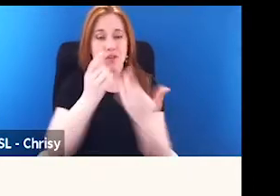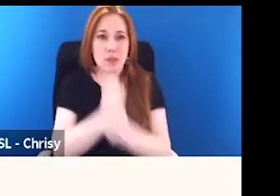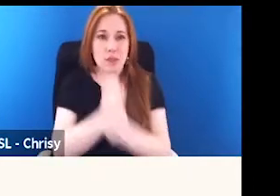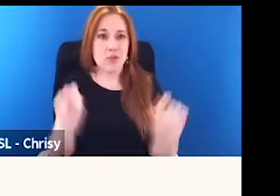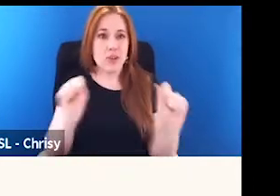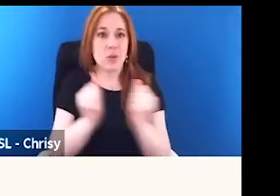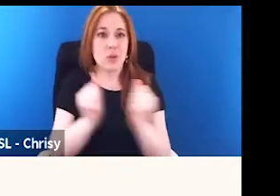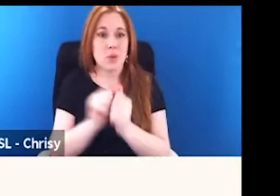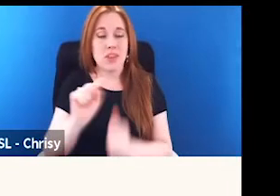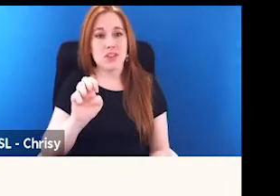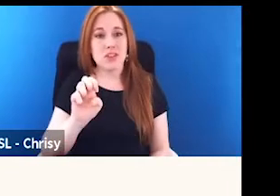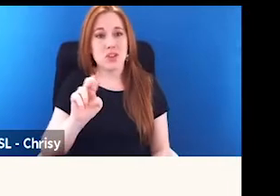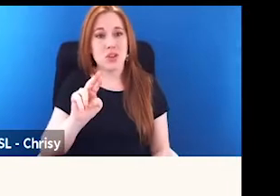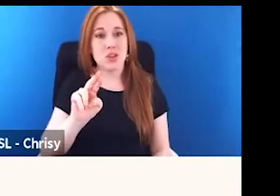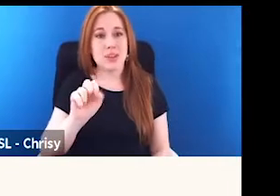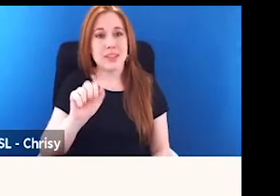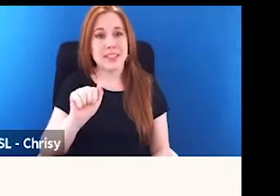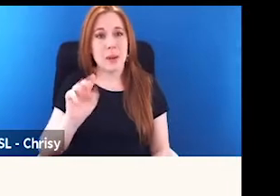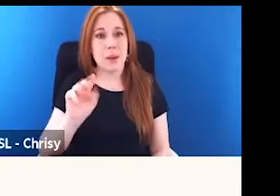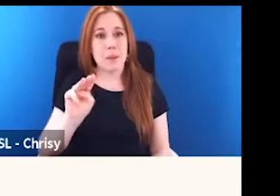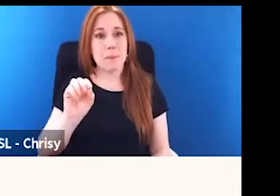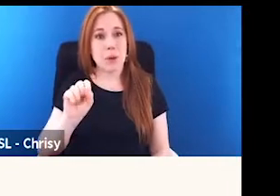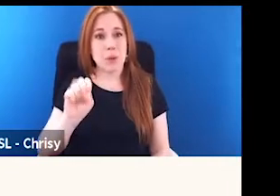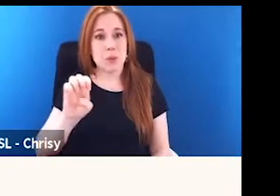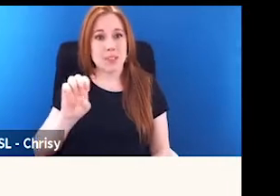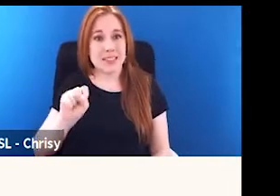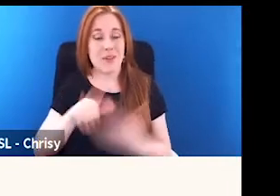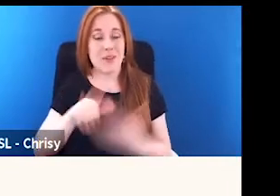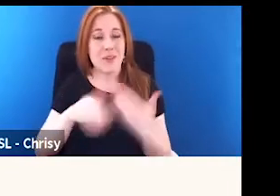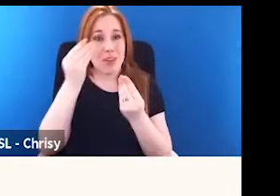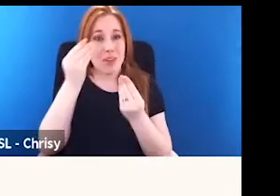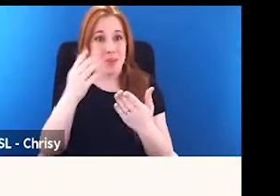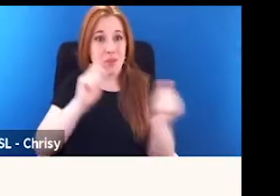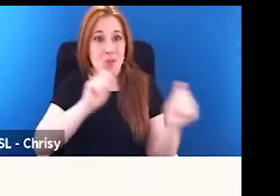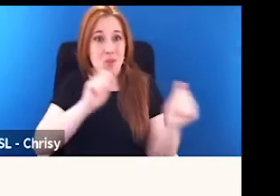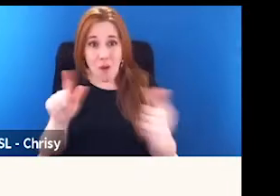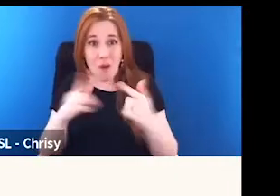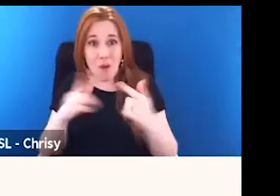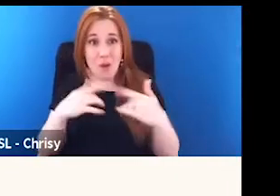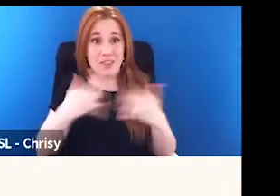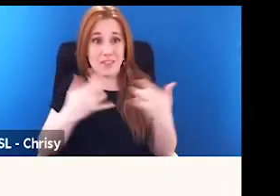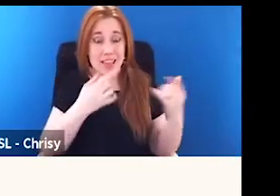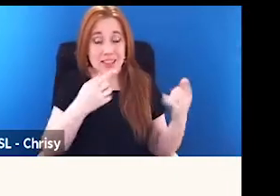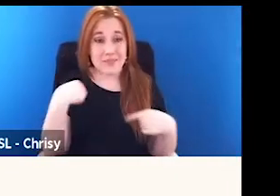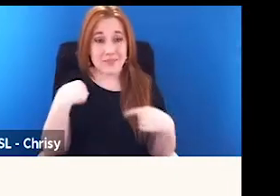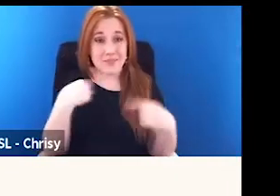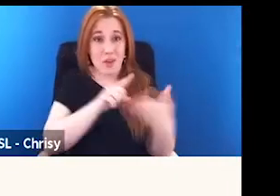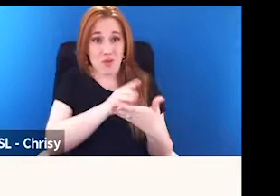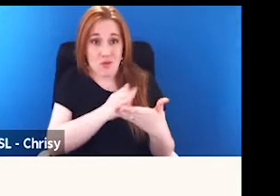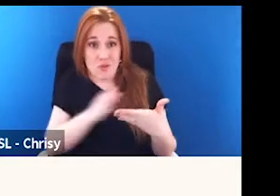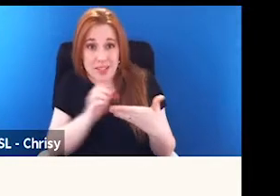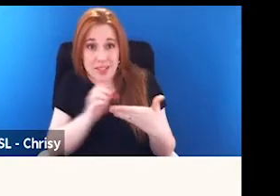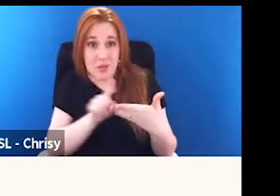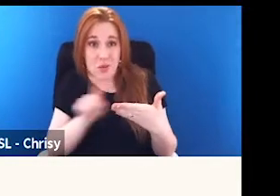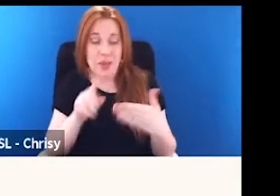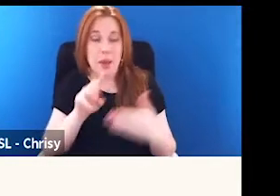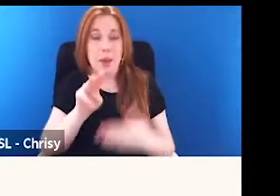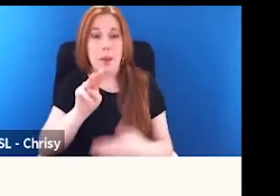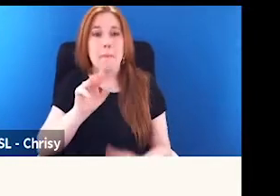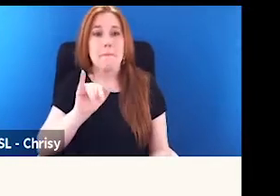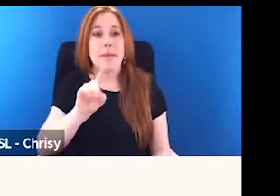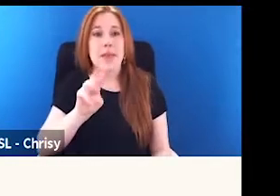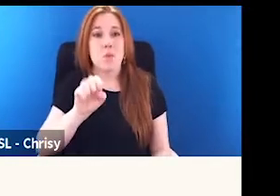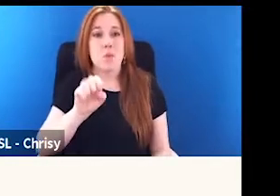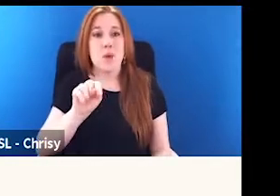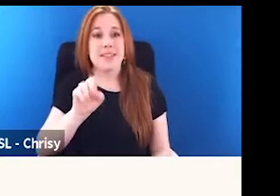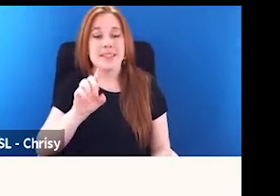Teresa Moses. All the information for all of our events for the rest of the week can be found on MidwestDesignWeek.com. This